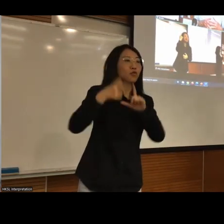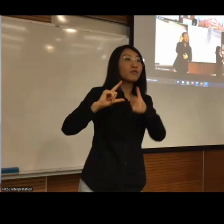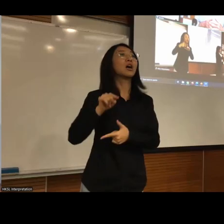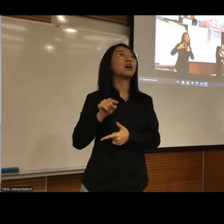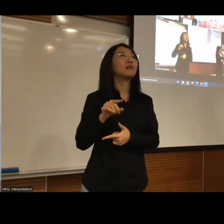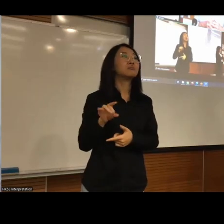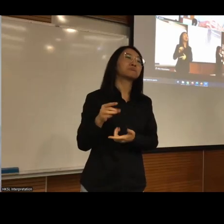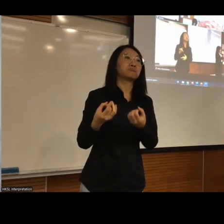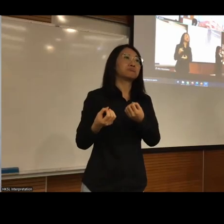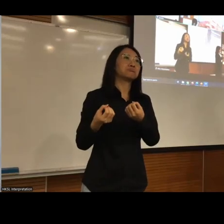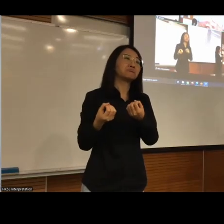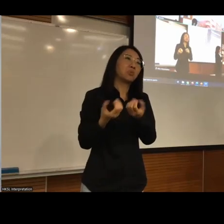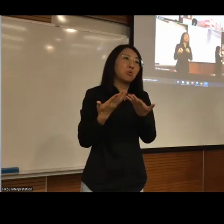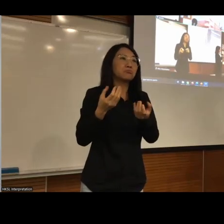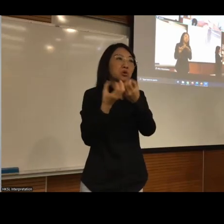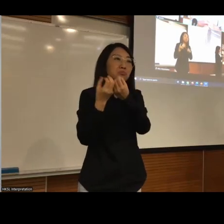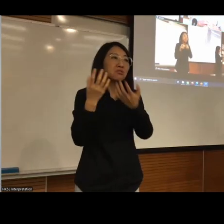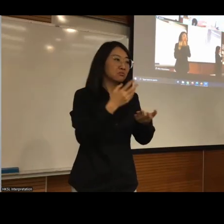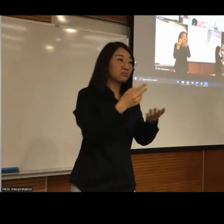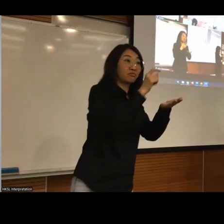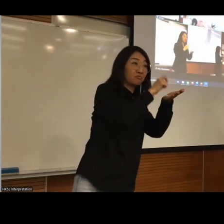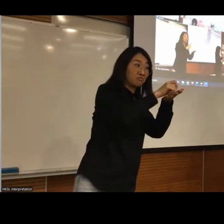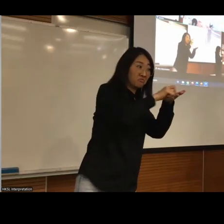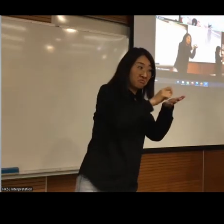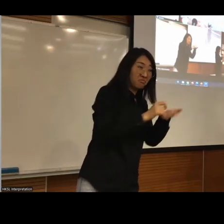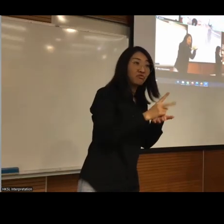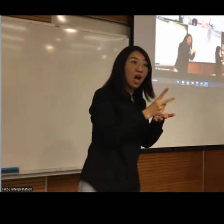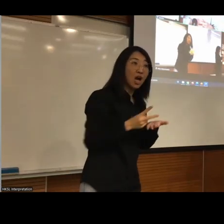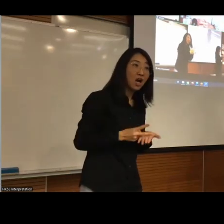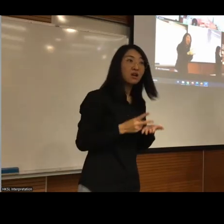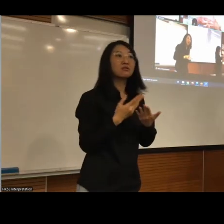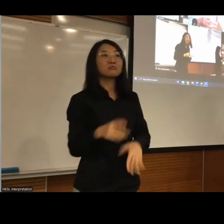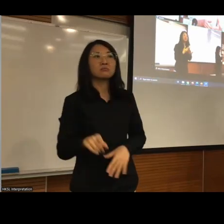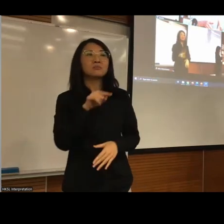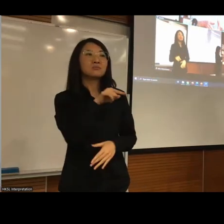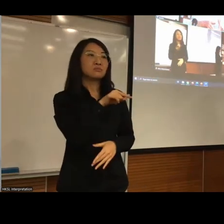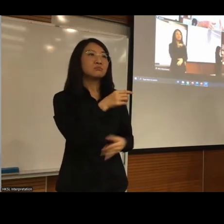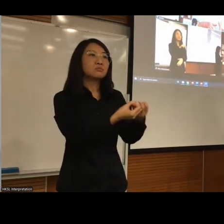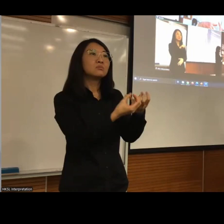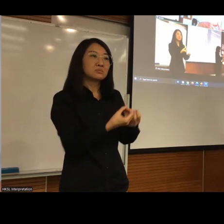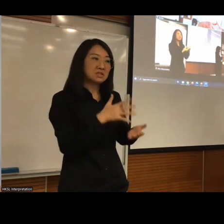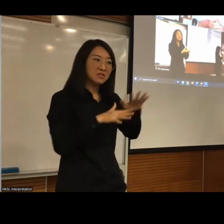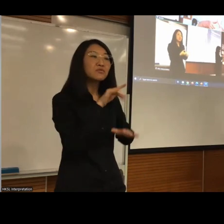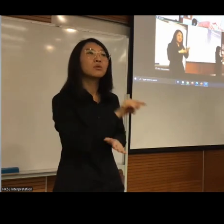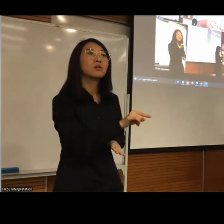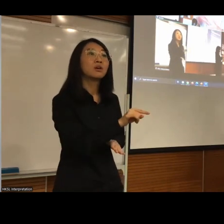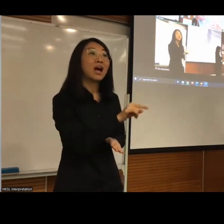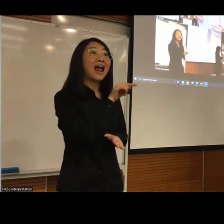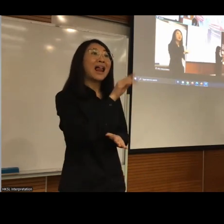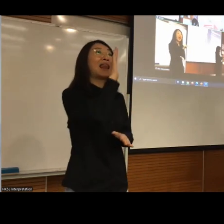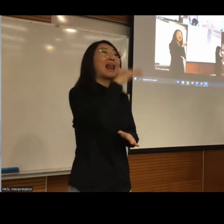happen in translation as well, but I would say that in translation, when that happens,